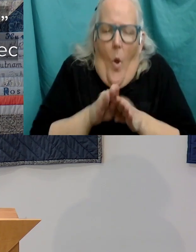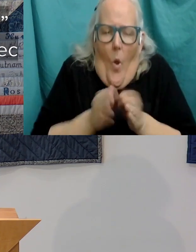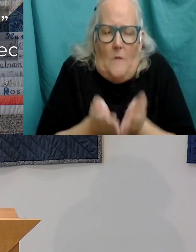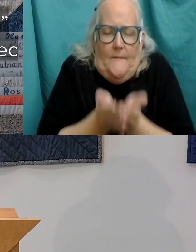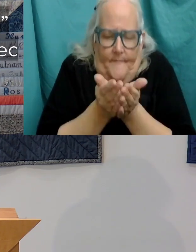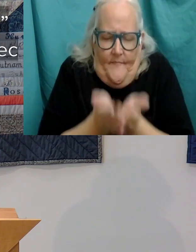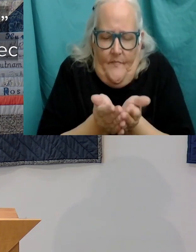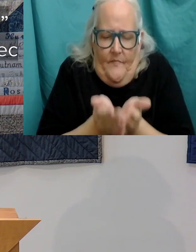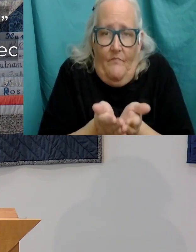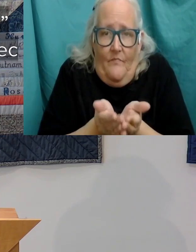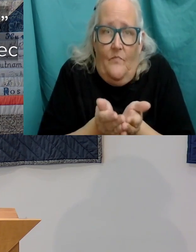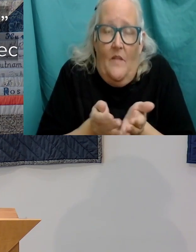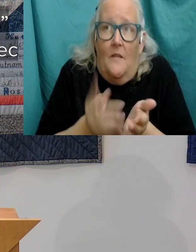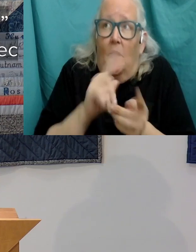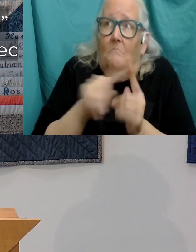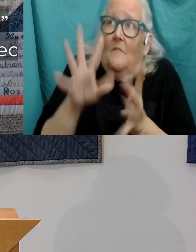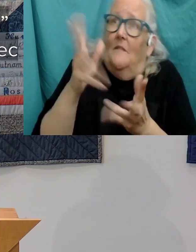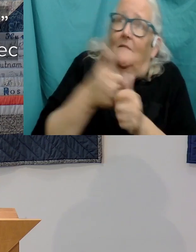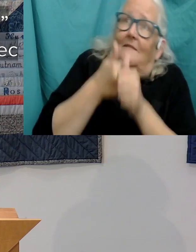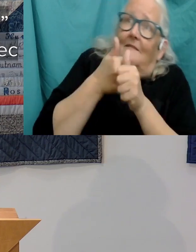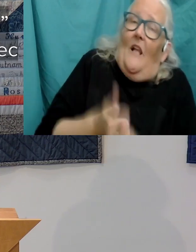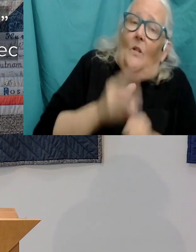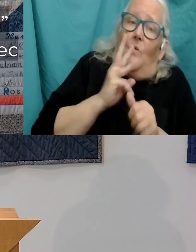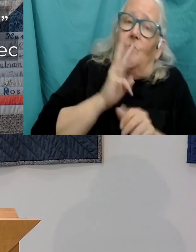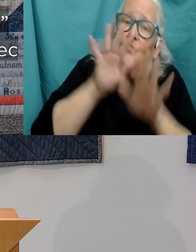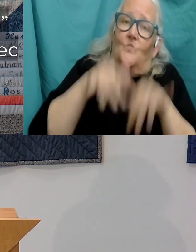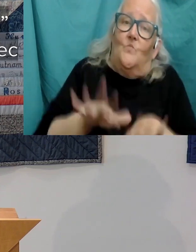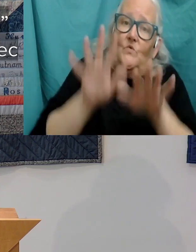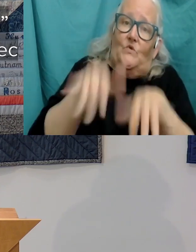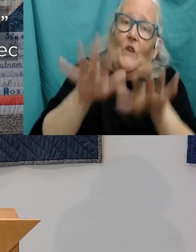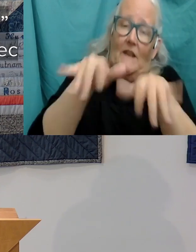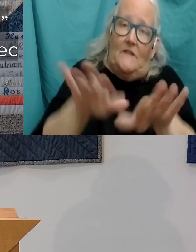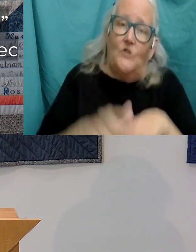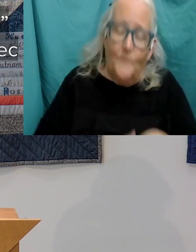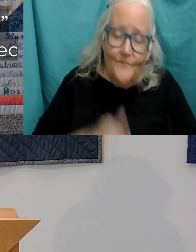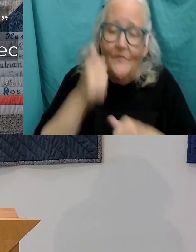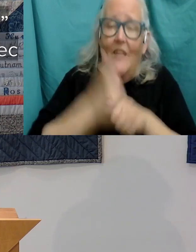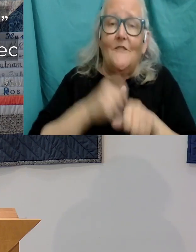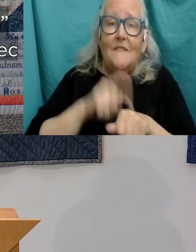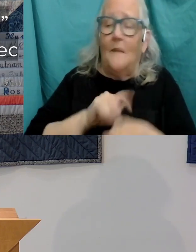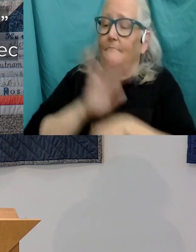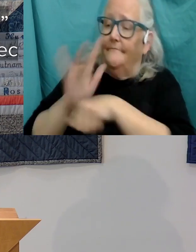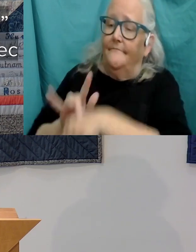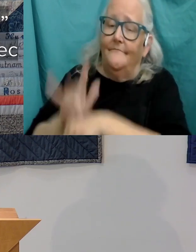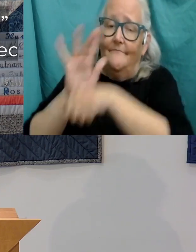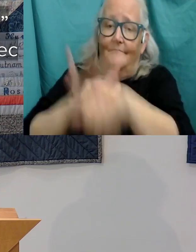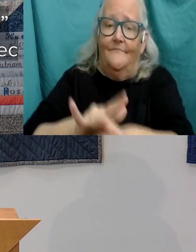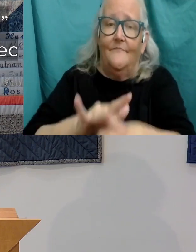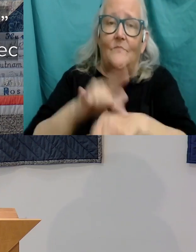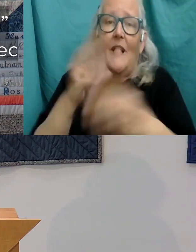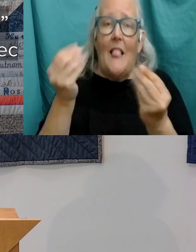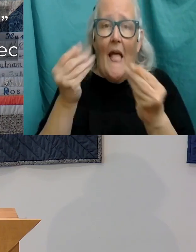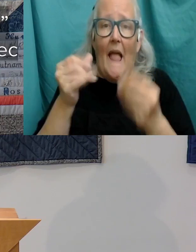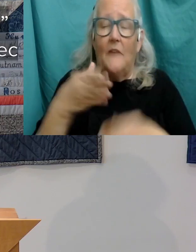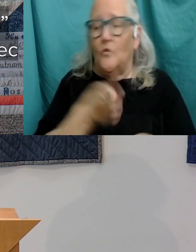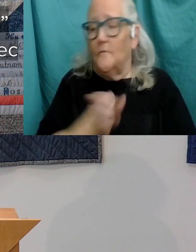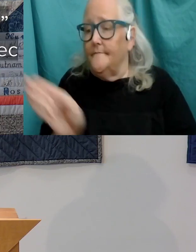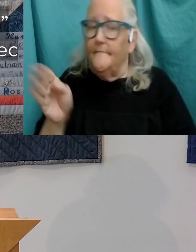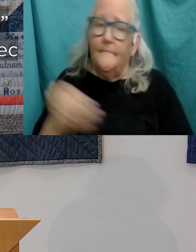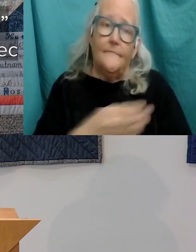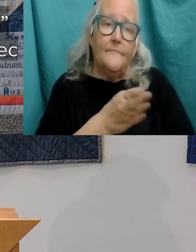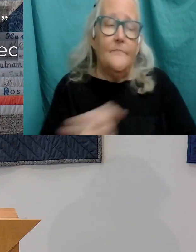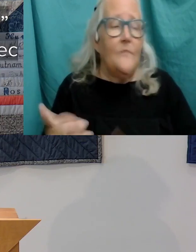of the sea. And that from port to port, from tack to tack, it goes as far as the colonies in search of the most